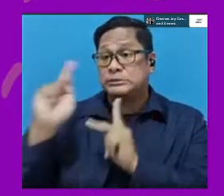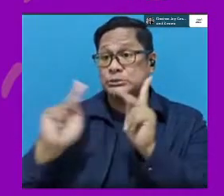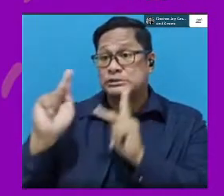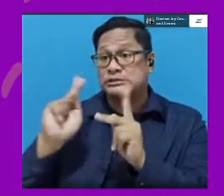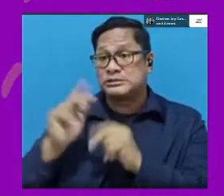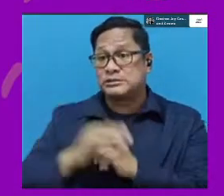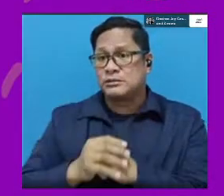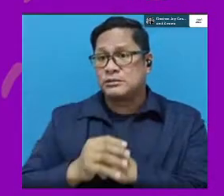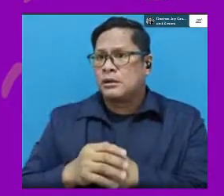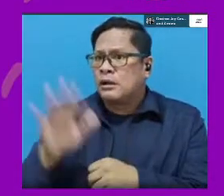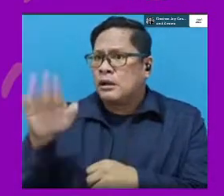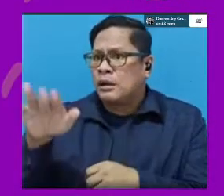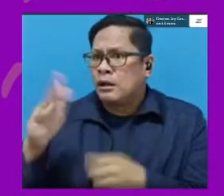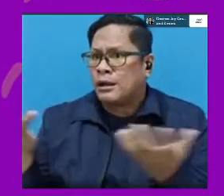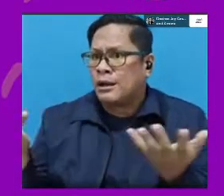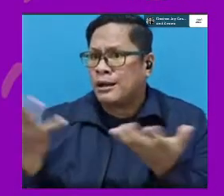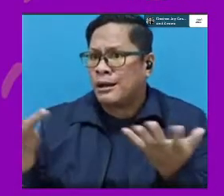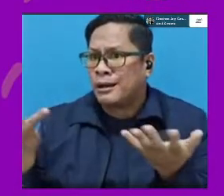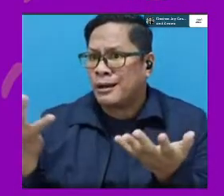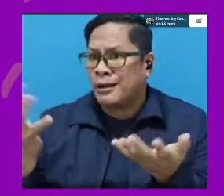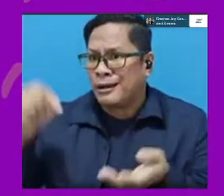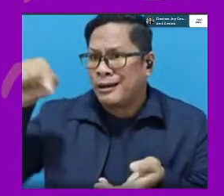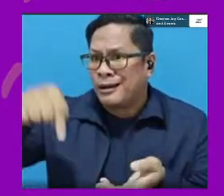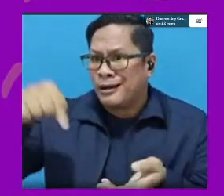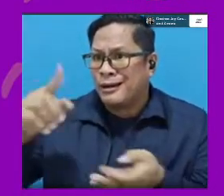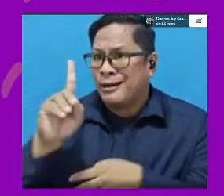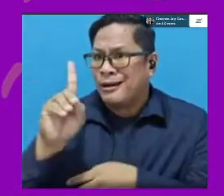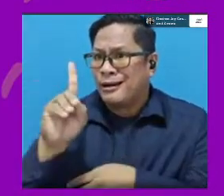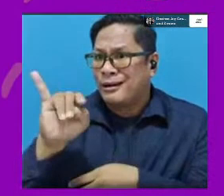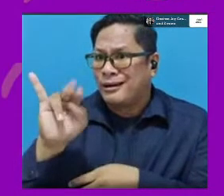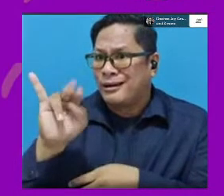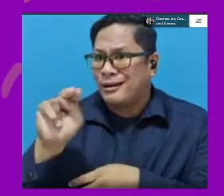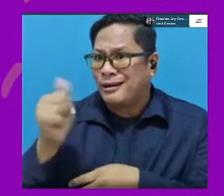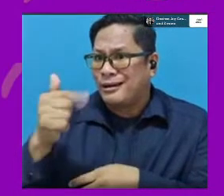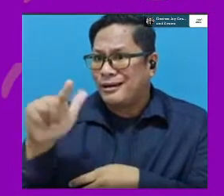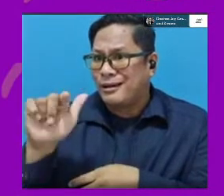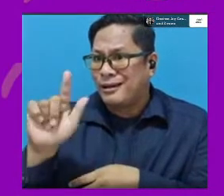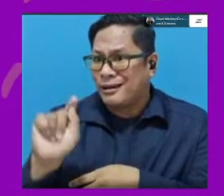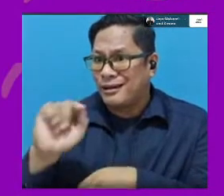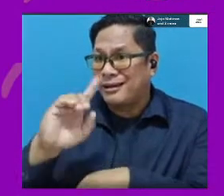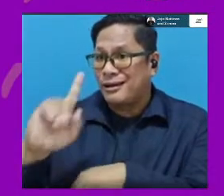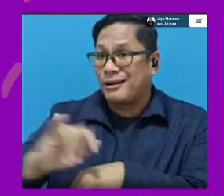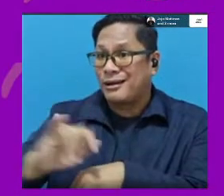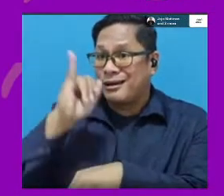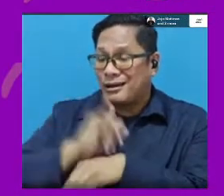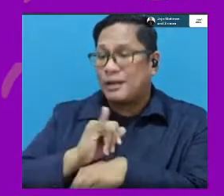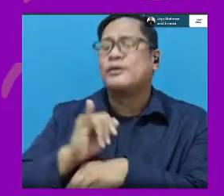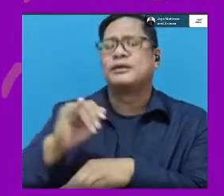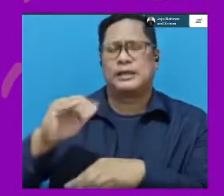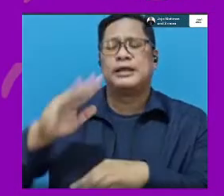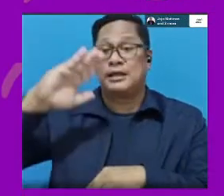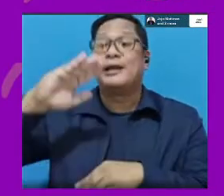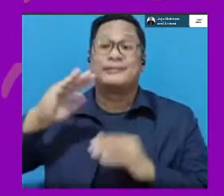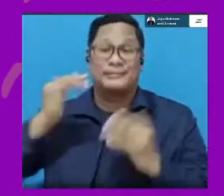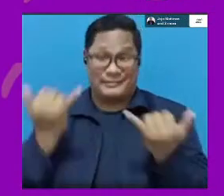is Dinagat Island? So let me introduce our province by